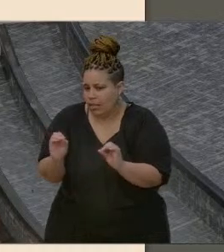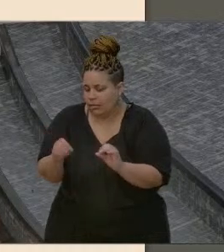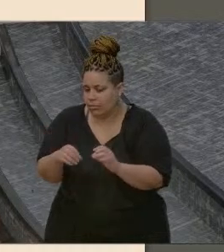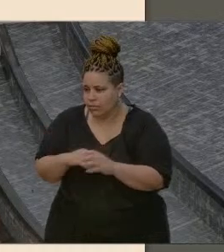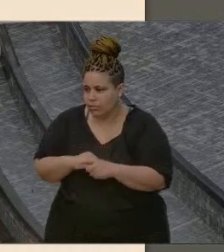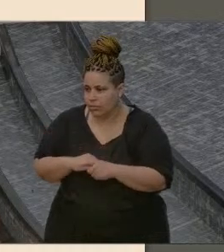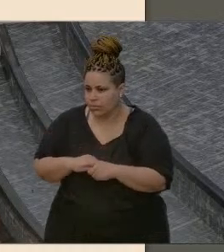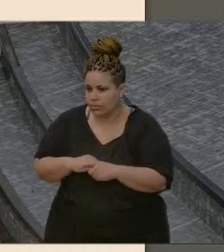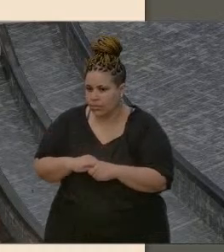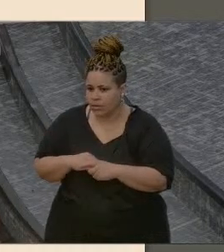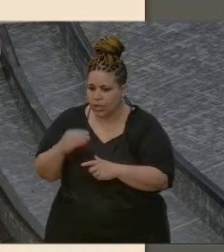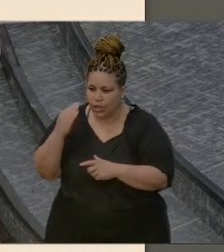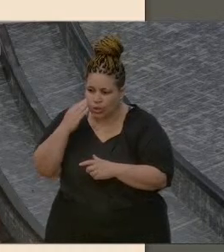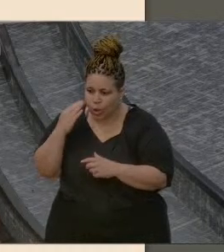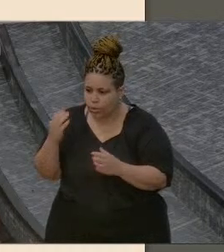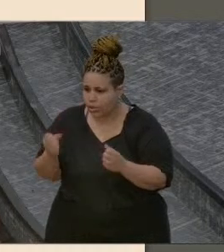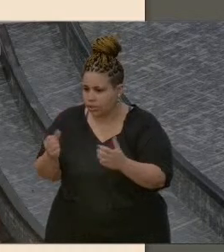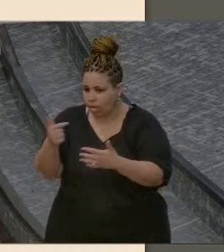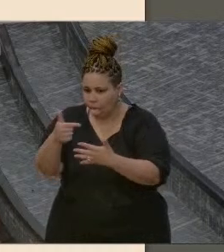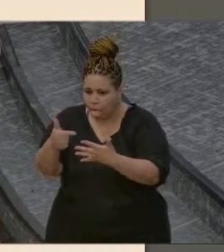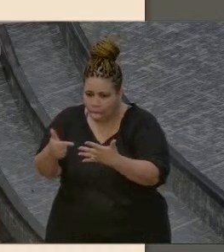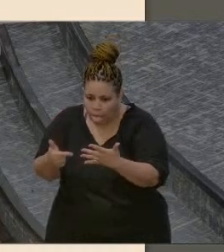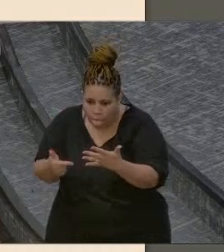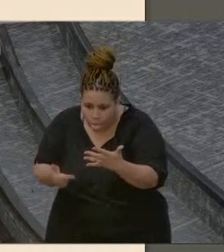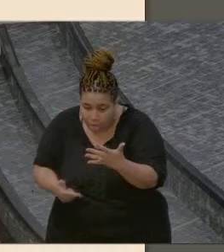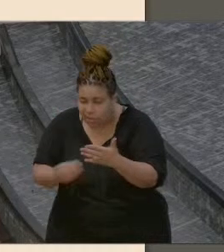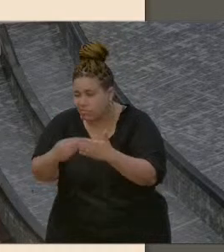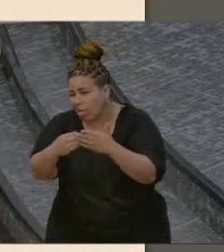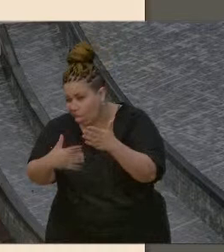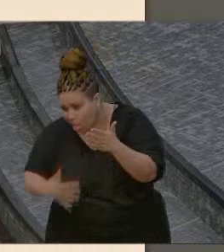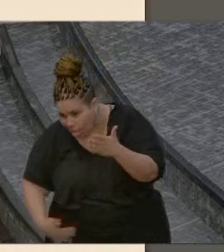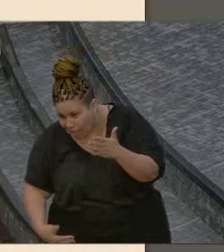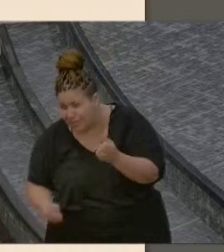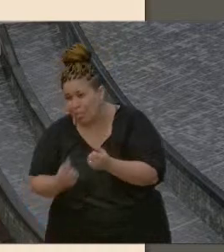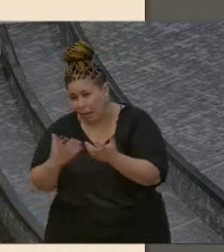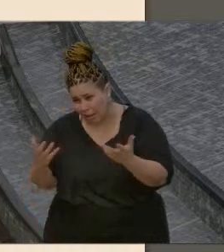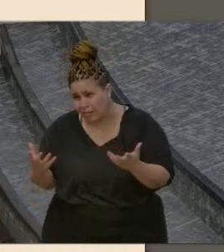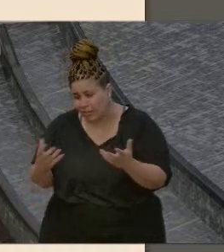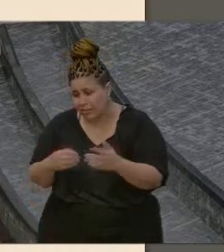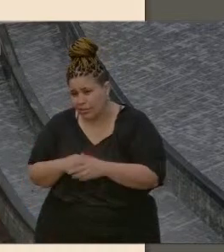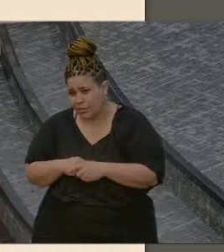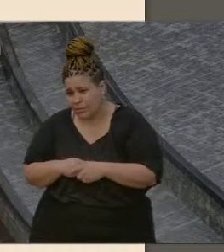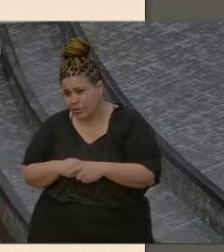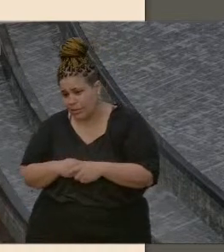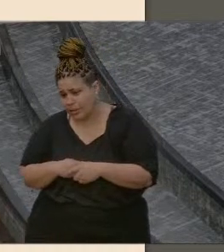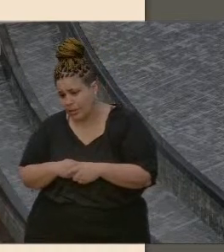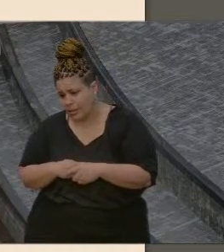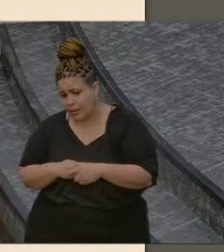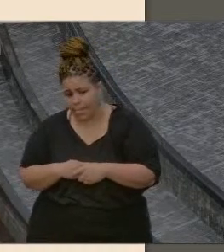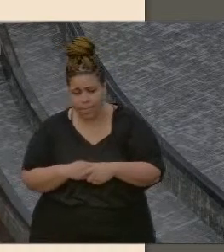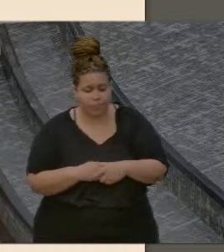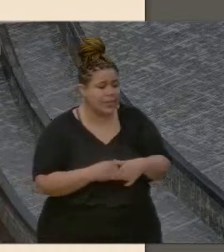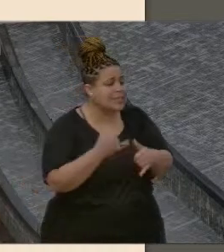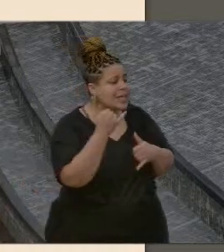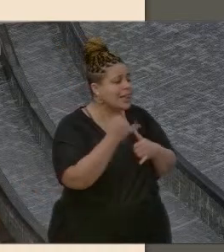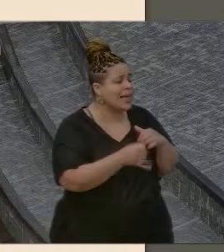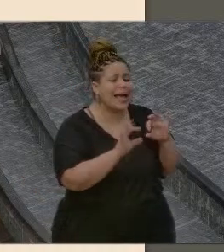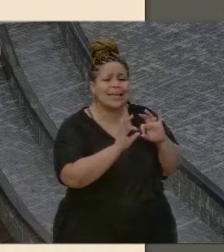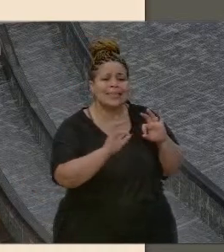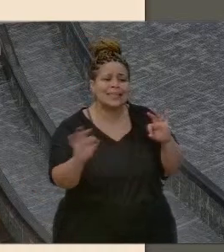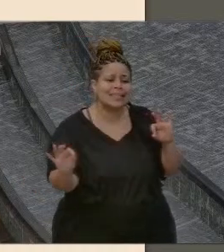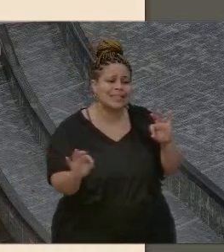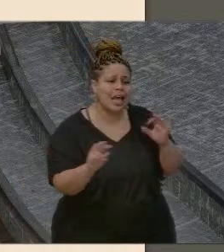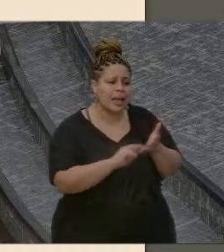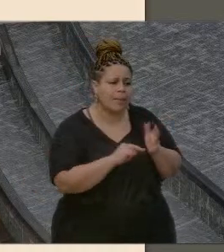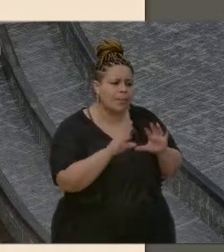giving so many, it makes it seem exhaustive. Is that last statement in C meant to be inclusive? The board may establish and